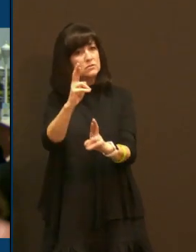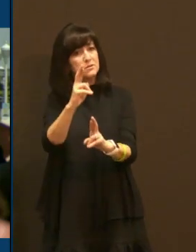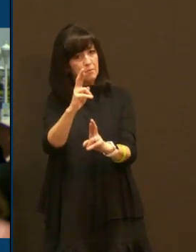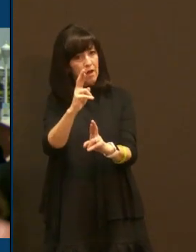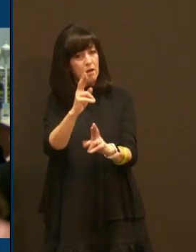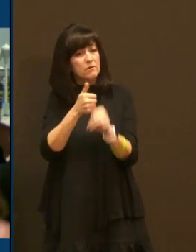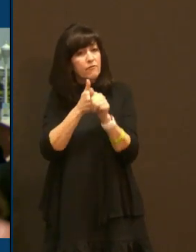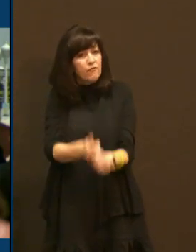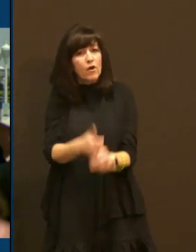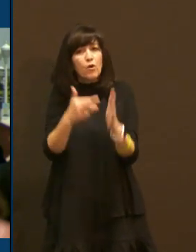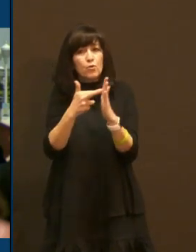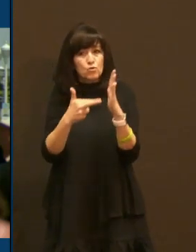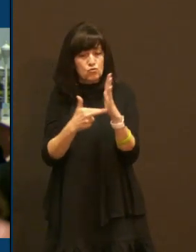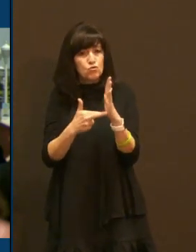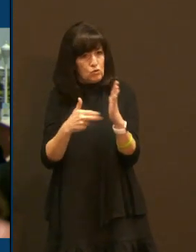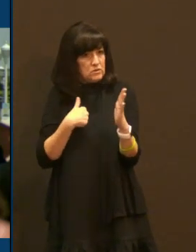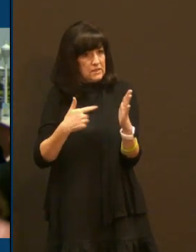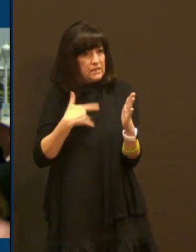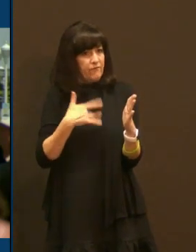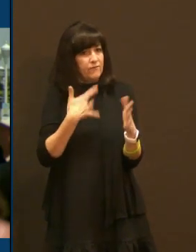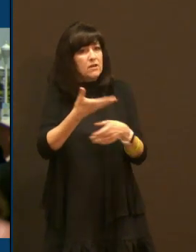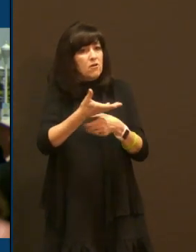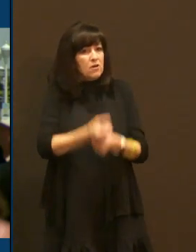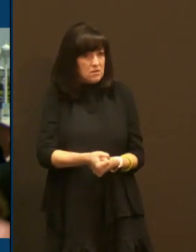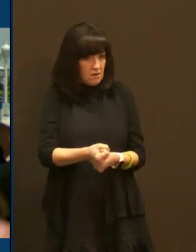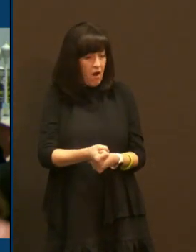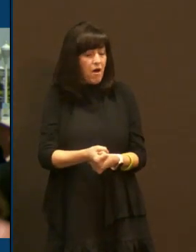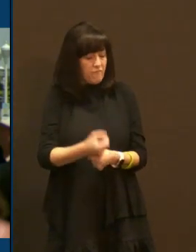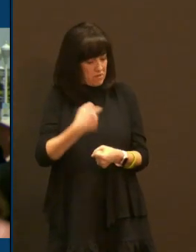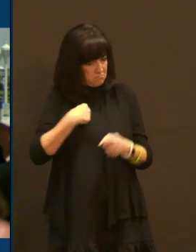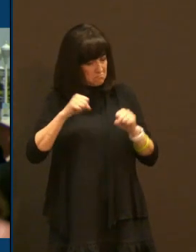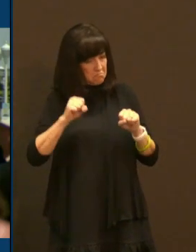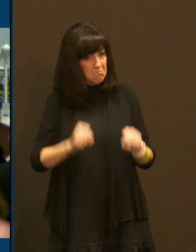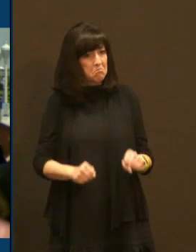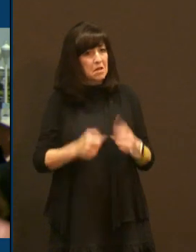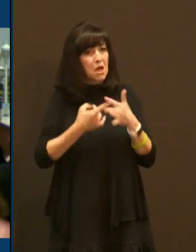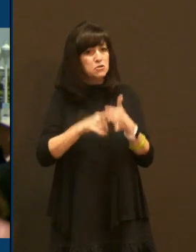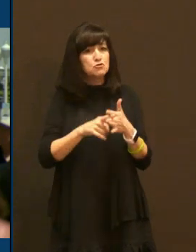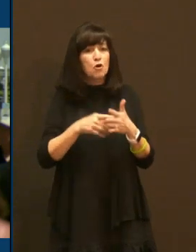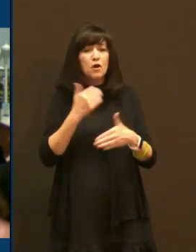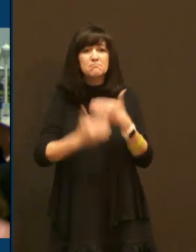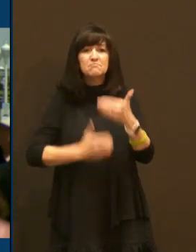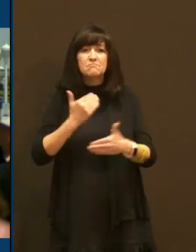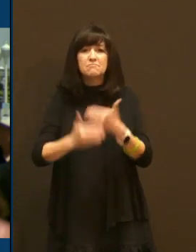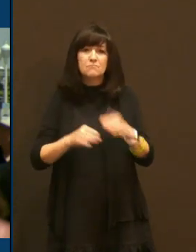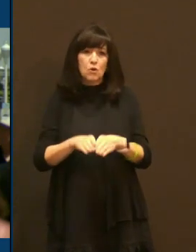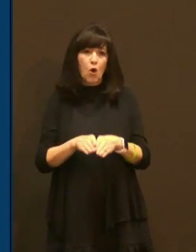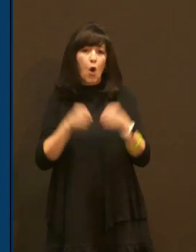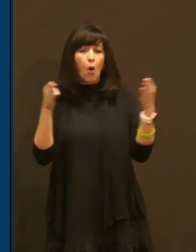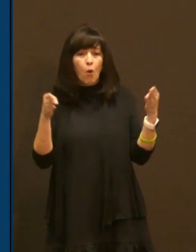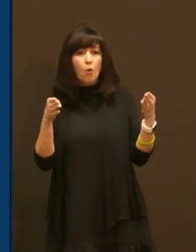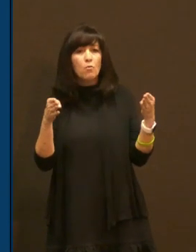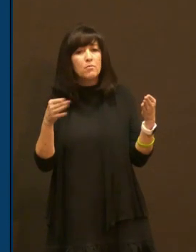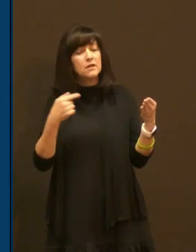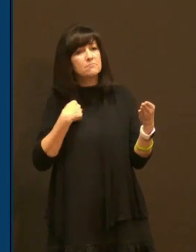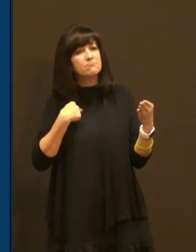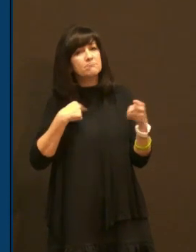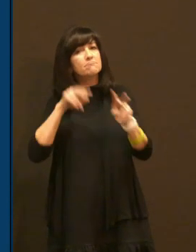start moving and rolling forward into June 1st and beyond. And so again,